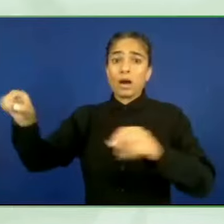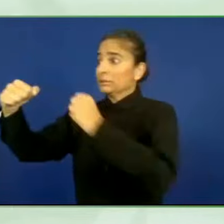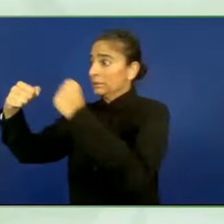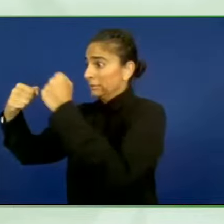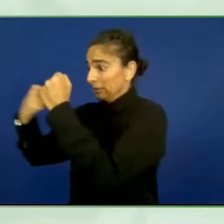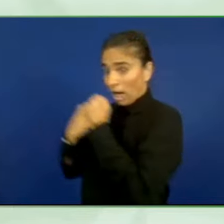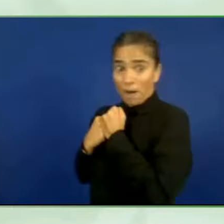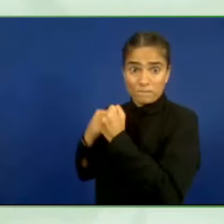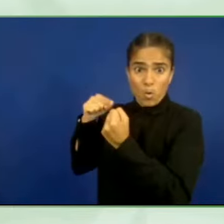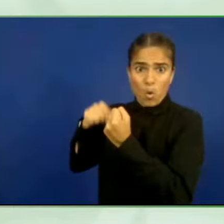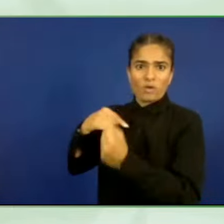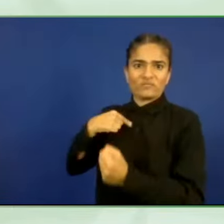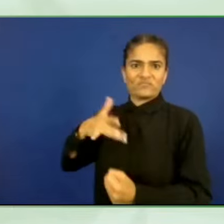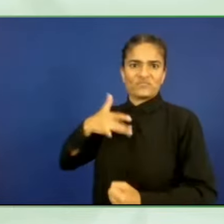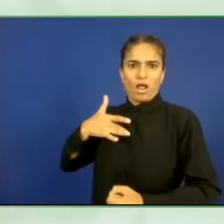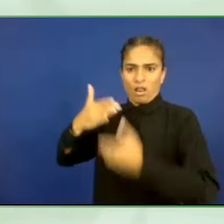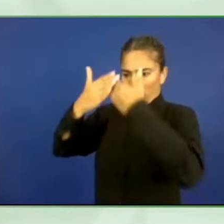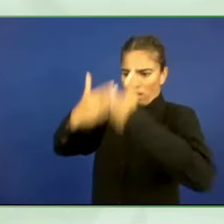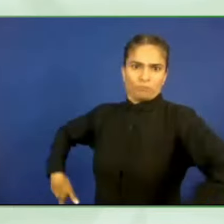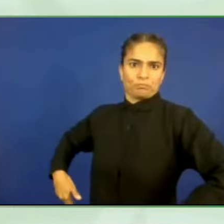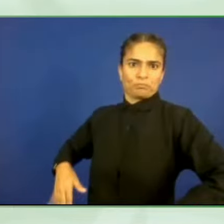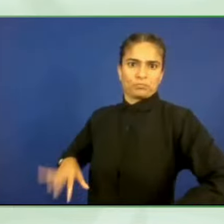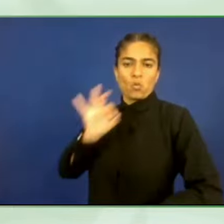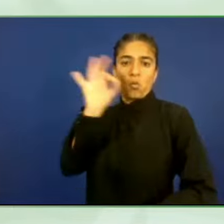limit or the DA limit.